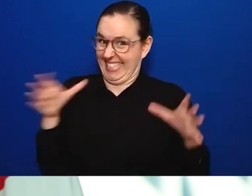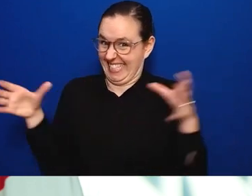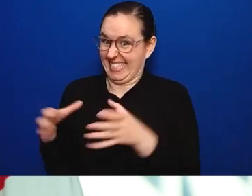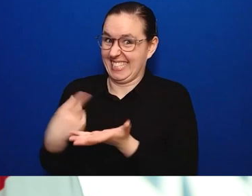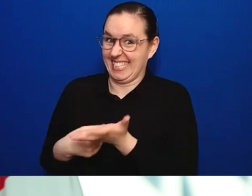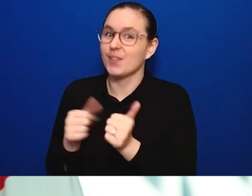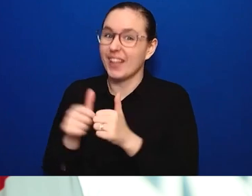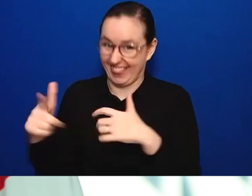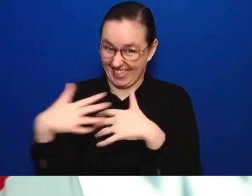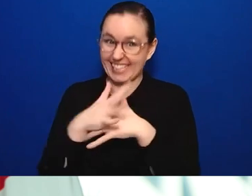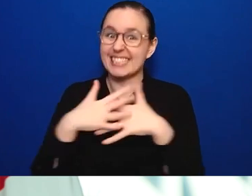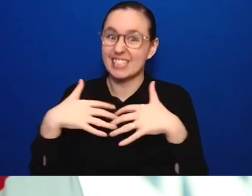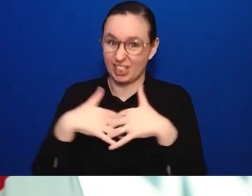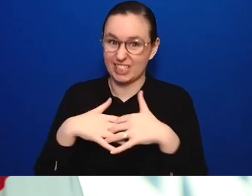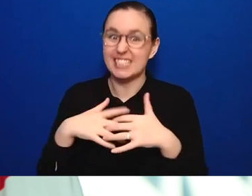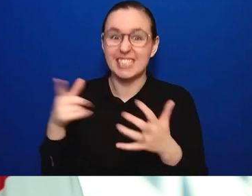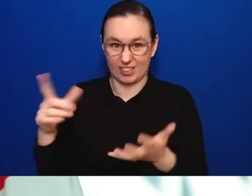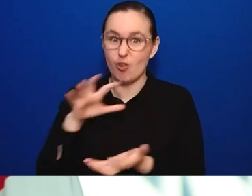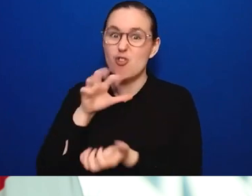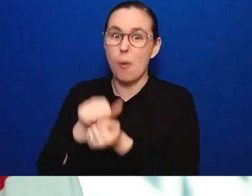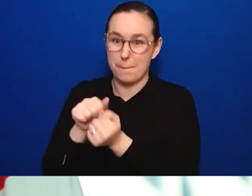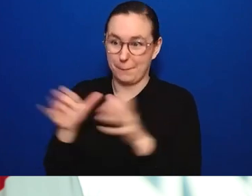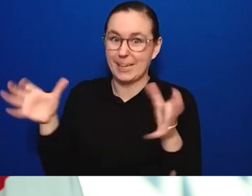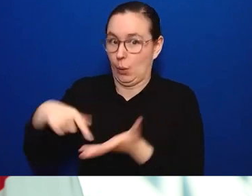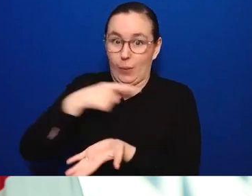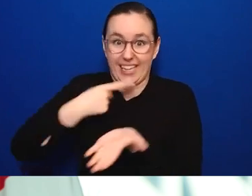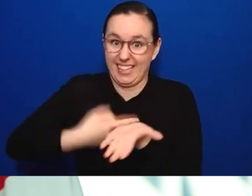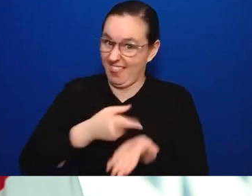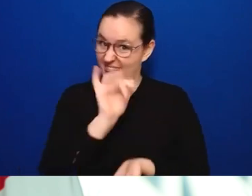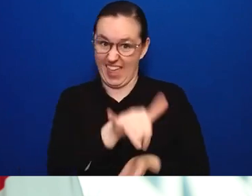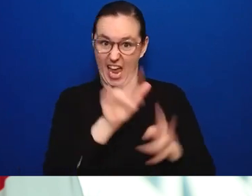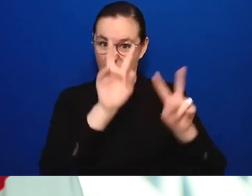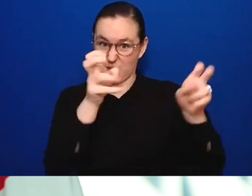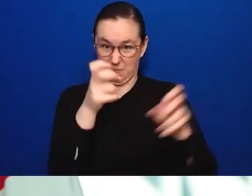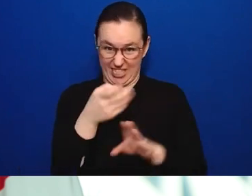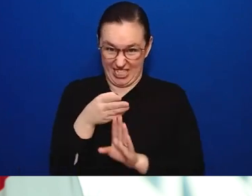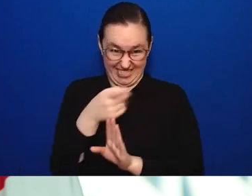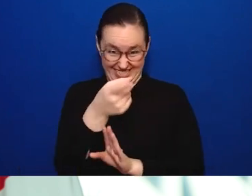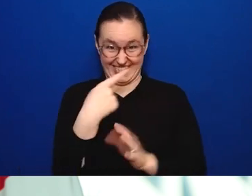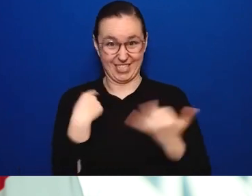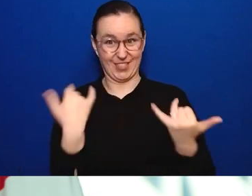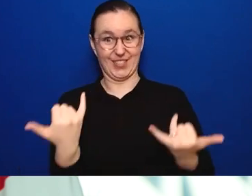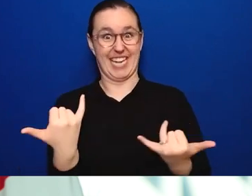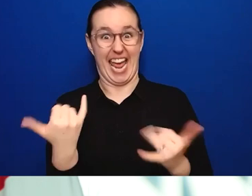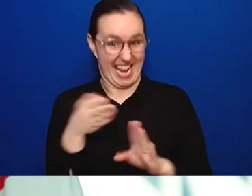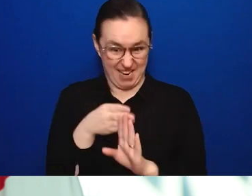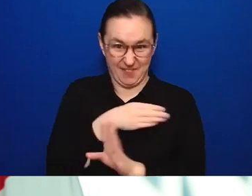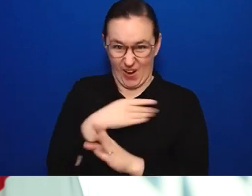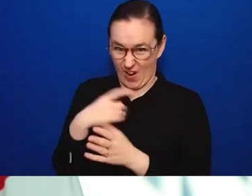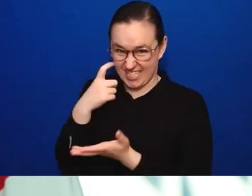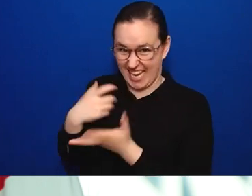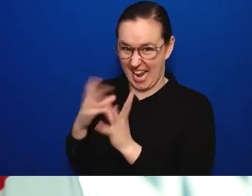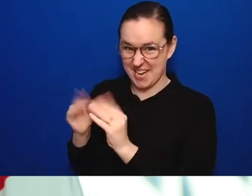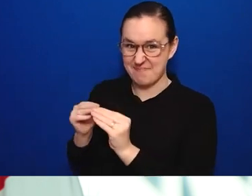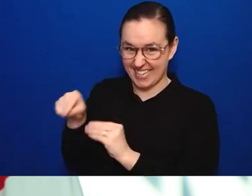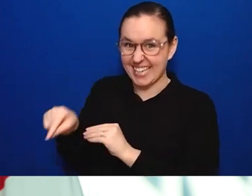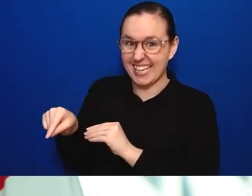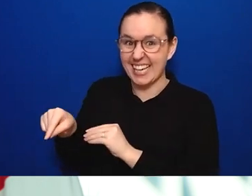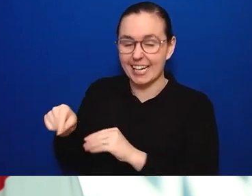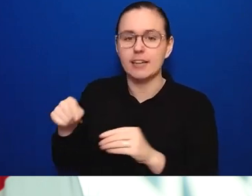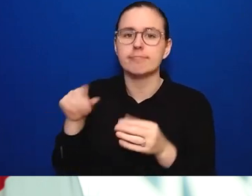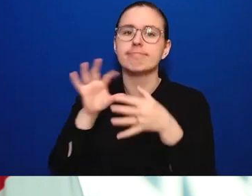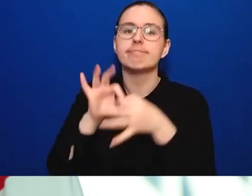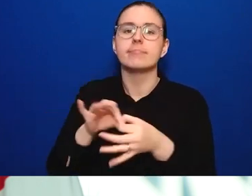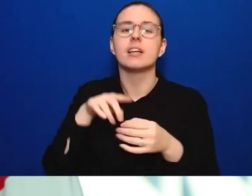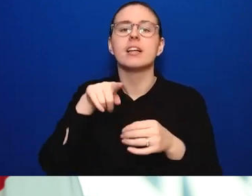the province and the federal government set up to deal with these very issues in terms of recovery and flood mitigation